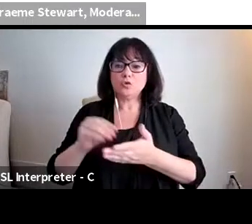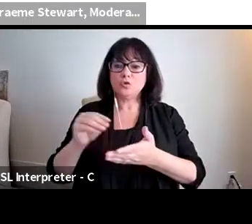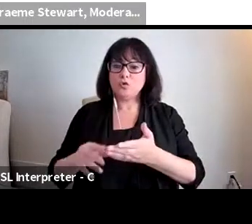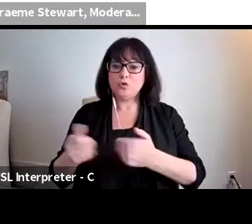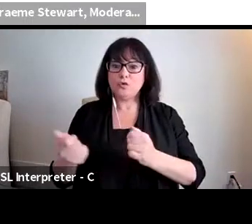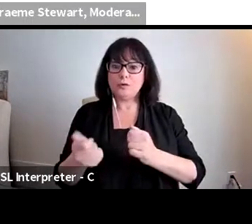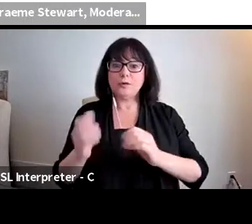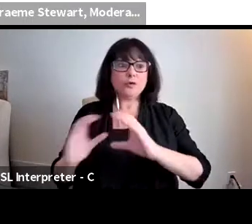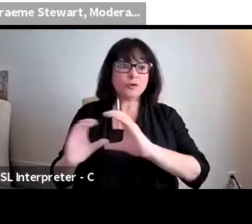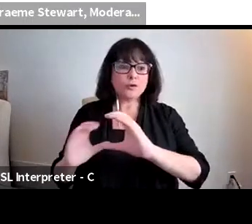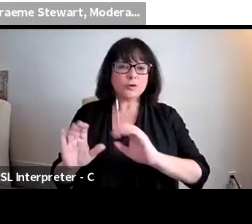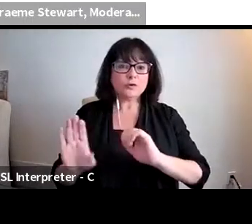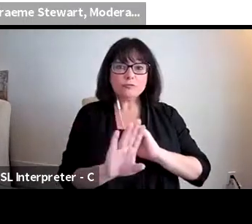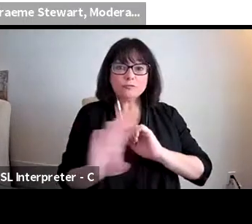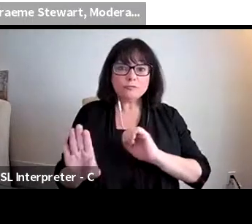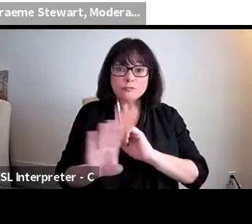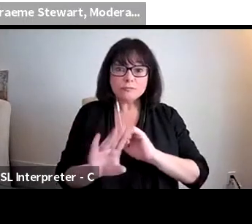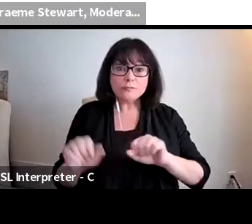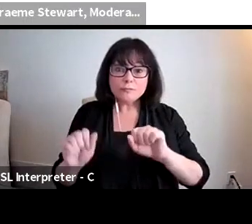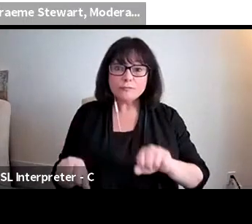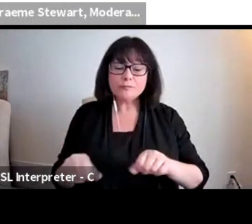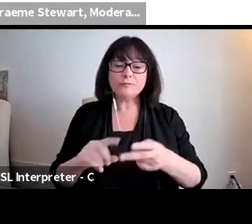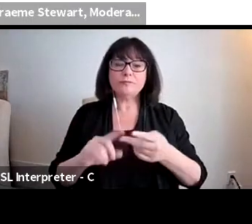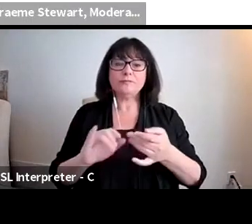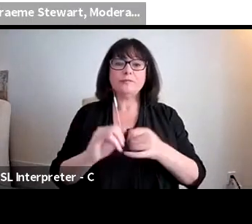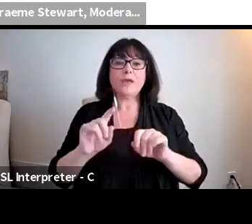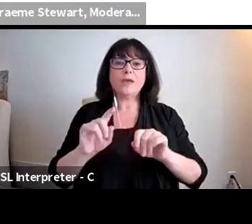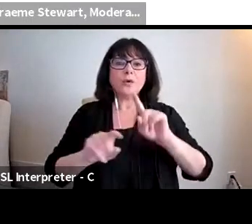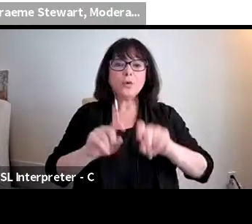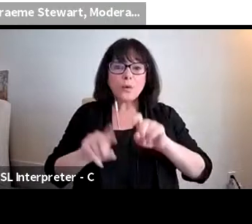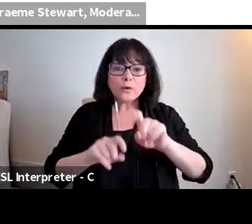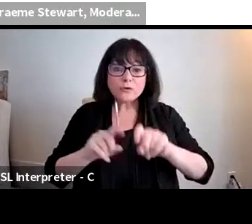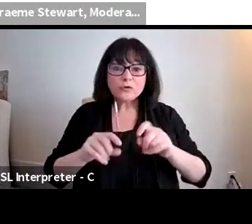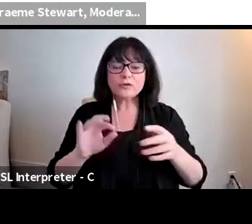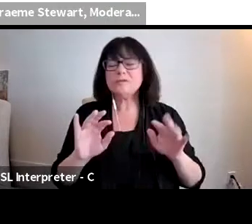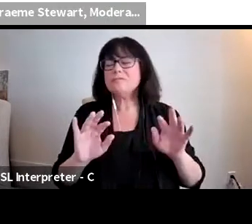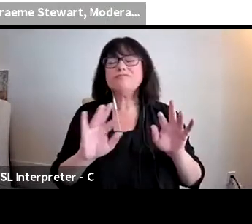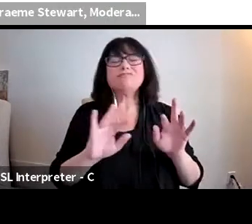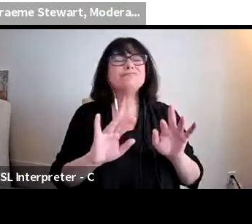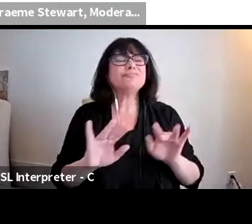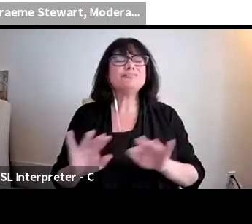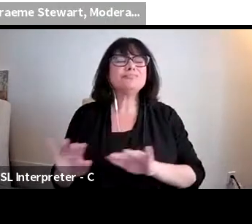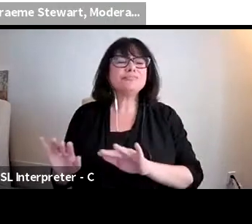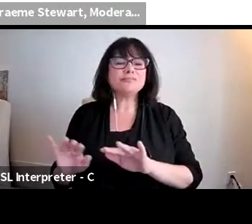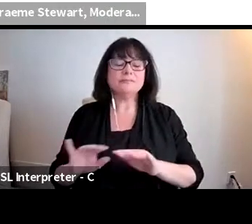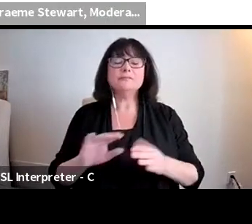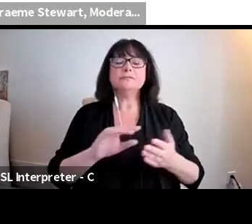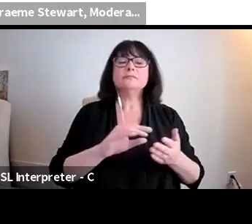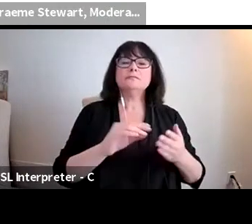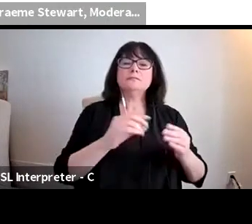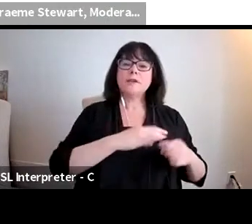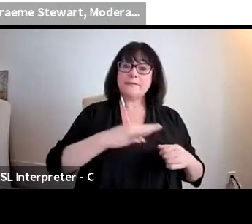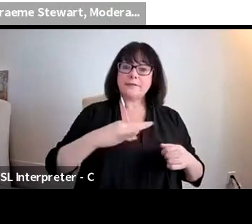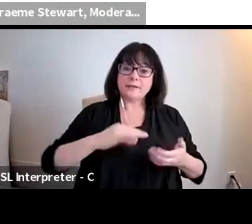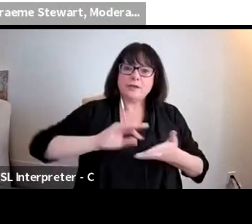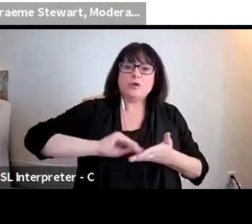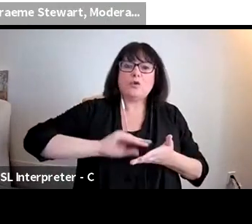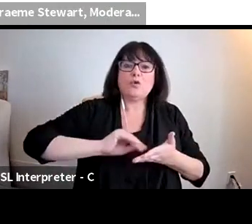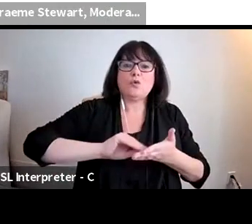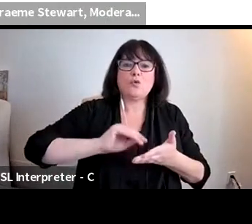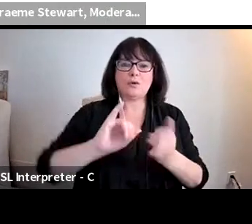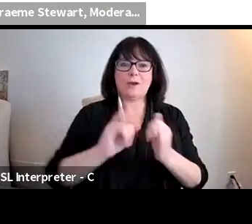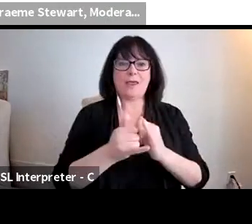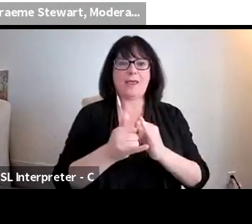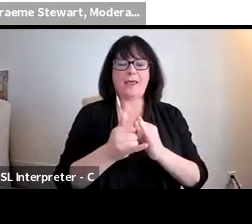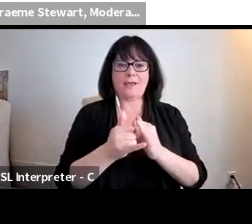and can ask questions. And so it can have access to the materials in a flexible way, depending